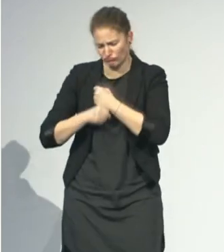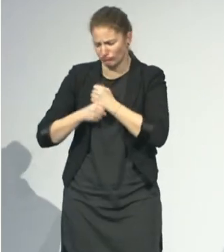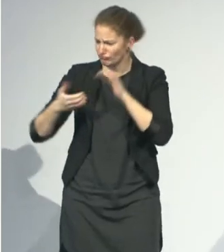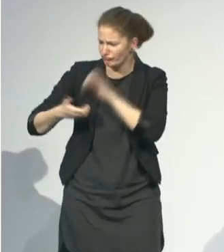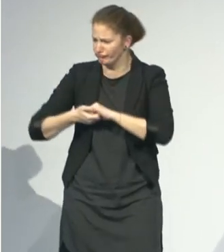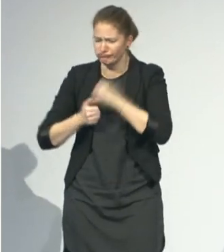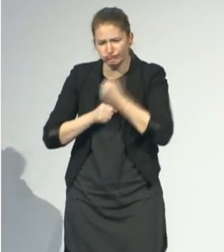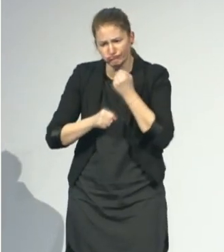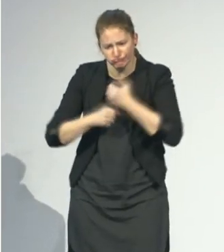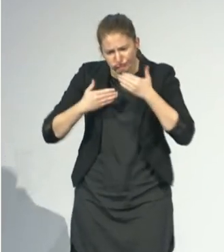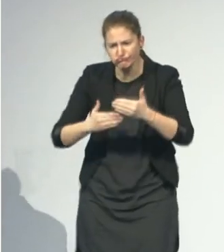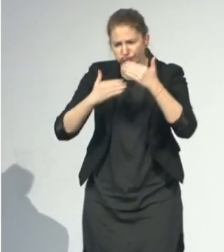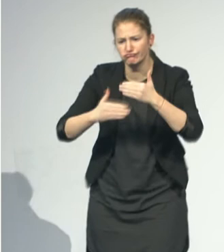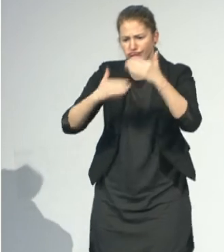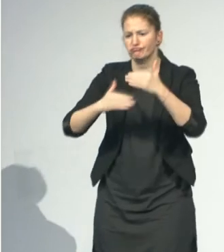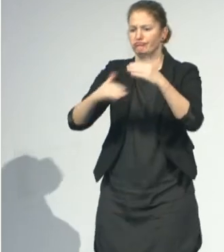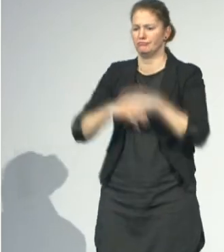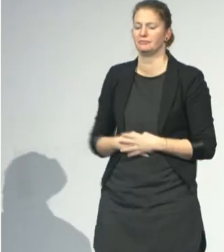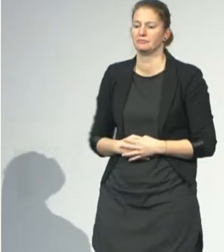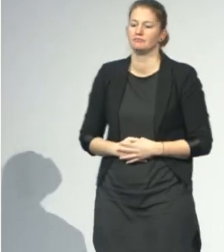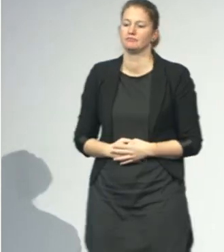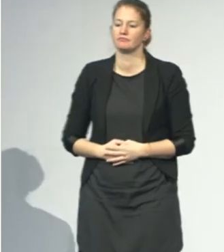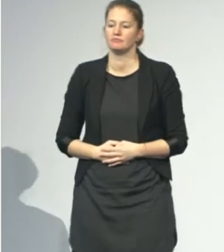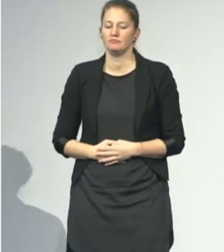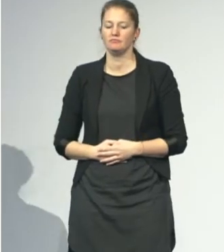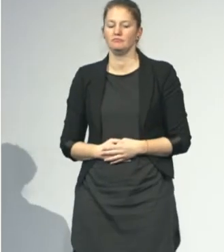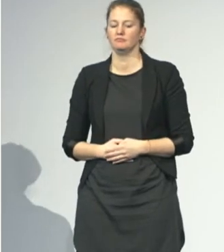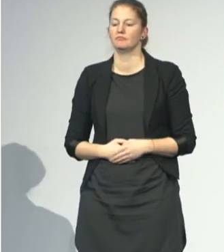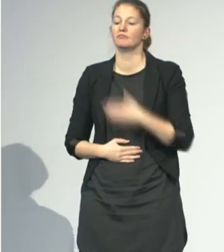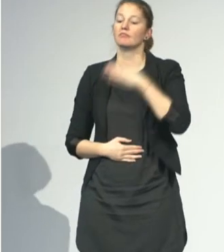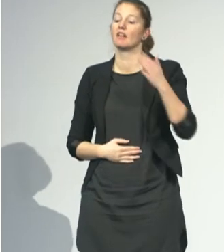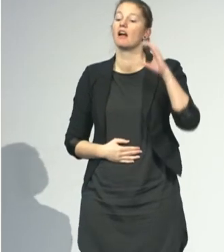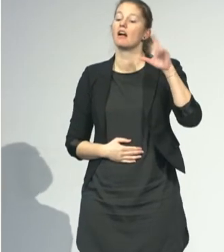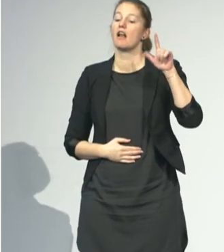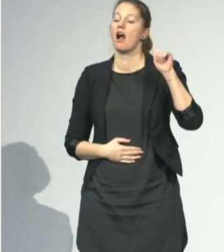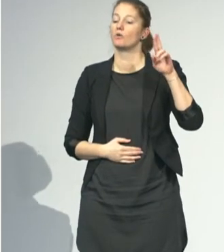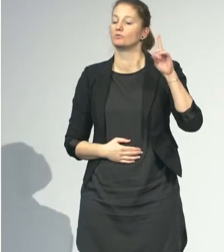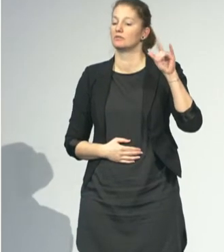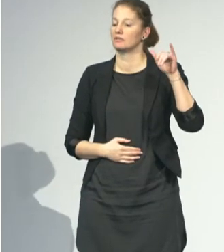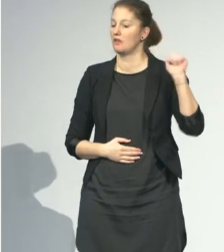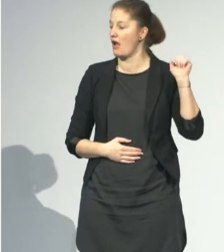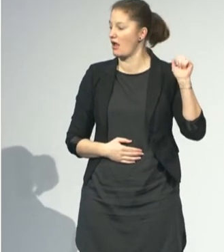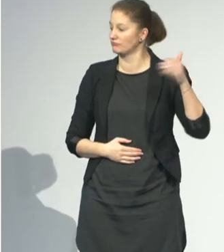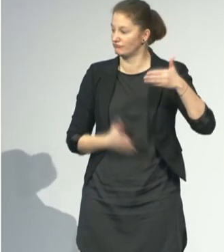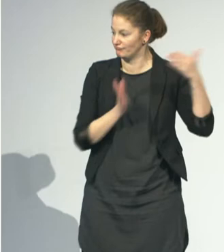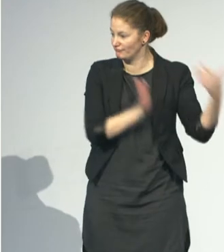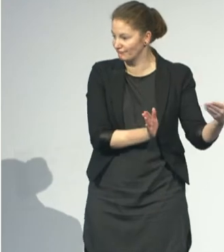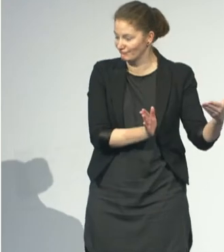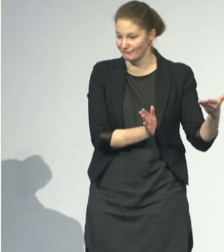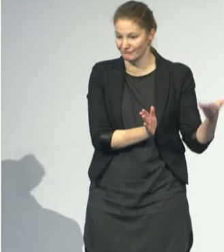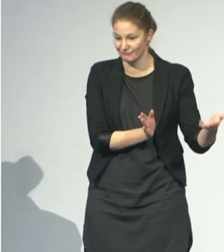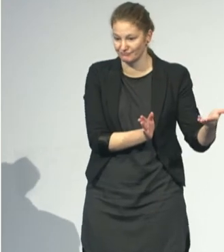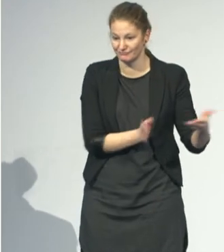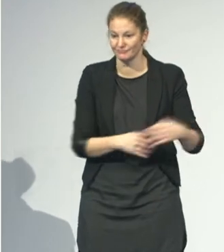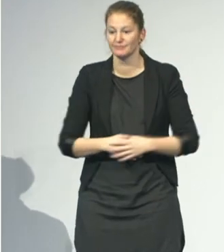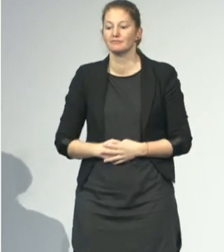First, I will speak out of the microphone because blind people, to help blind people to know where I am.